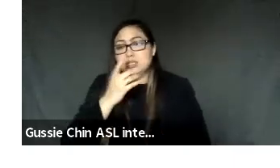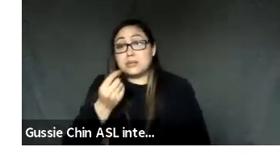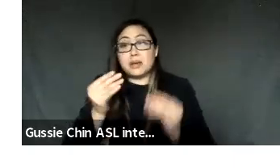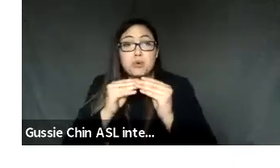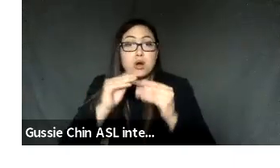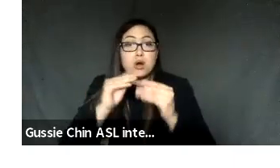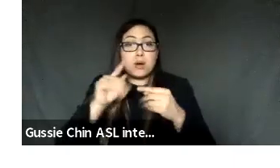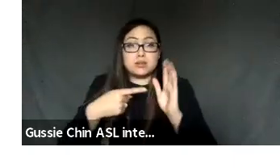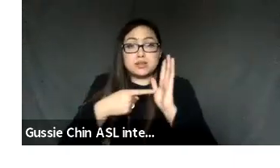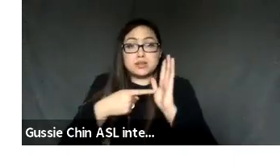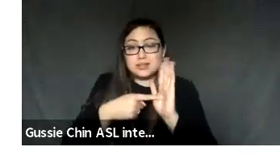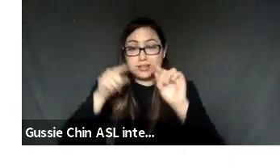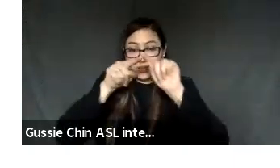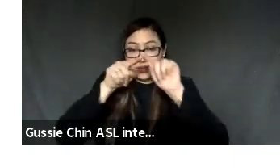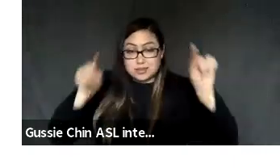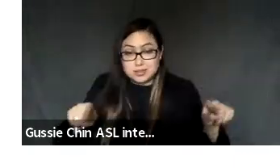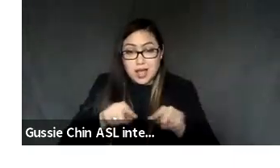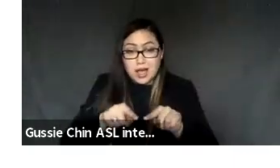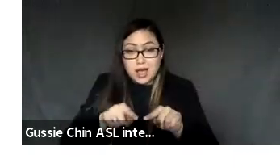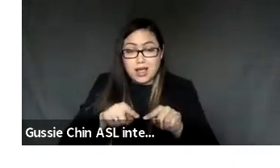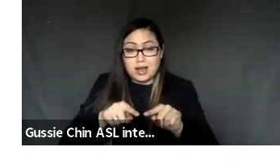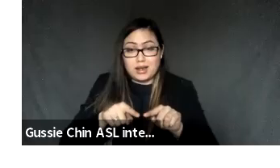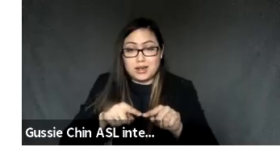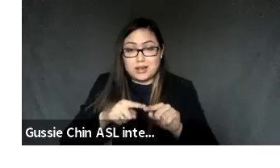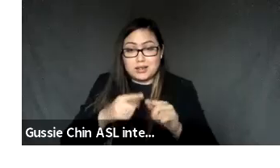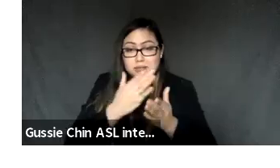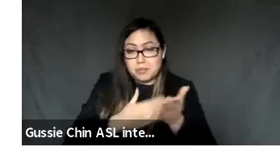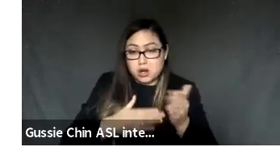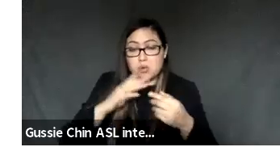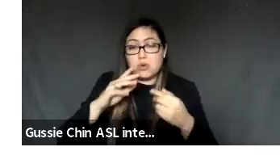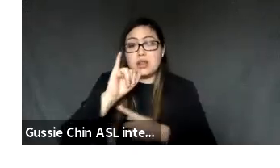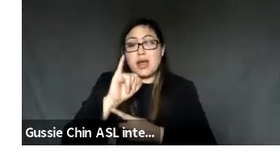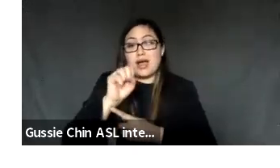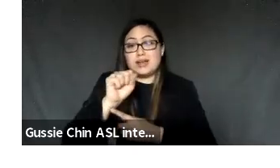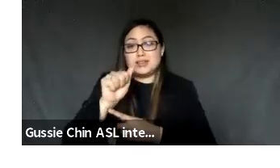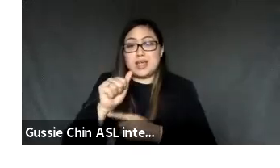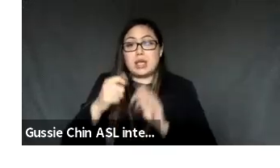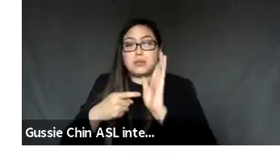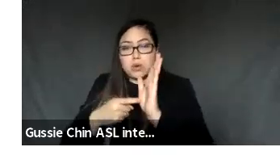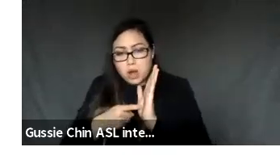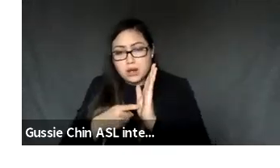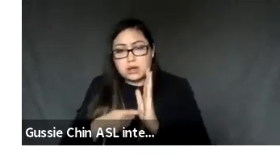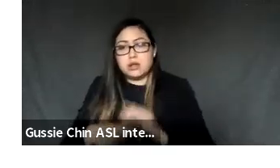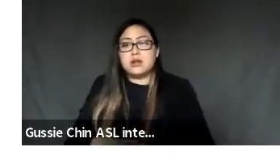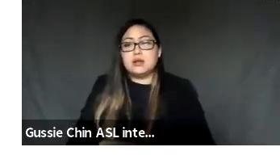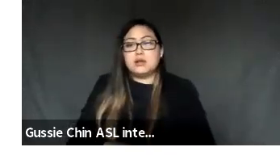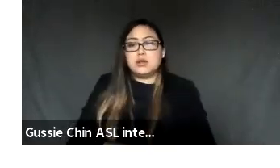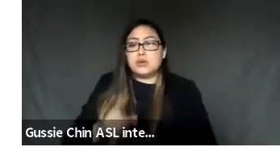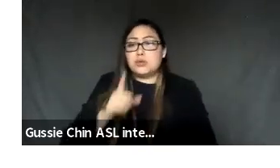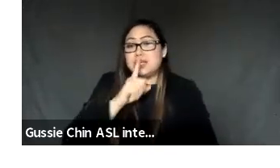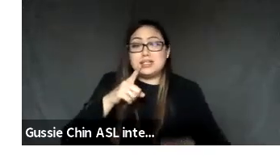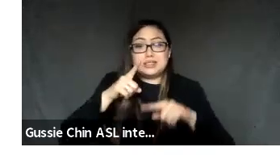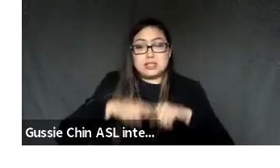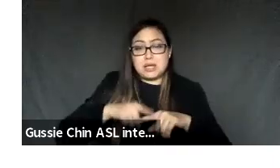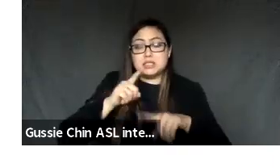in the sign section where the ISA is required. Um, it really depends, but it's